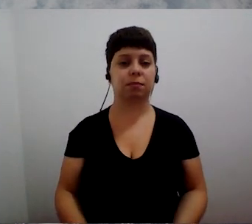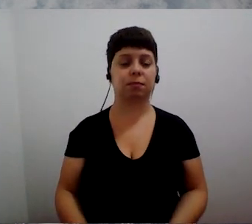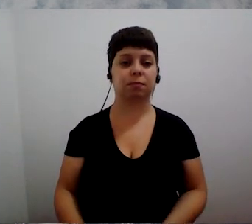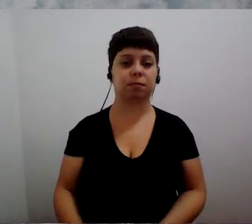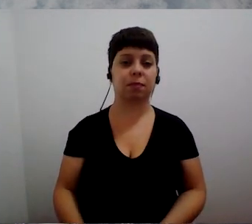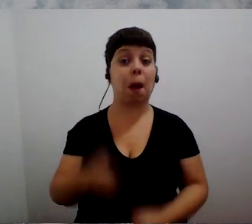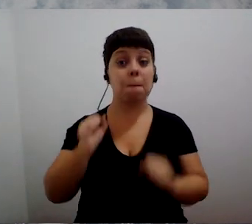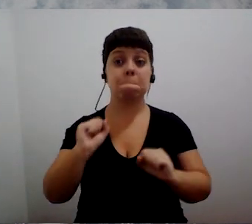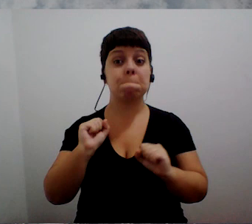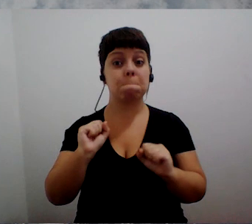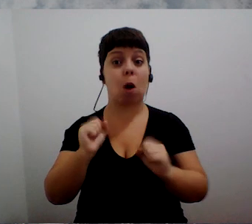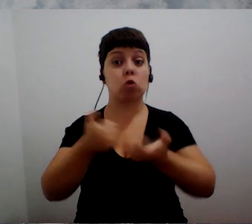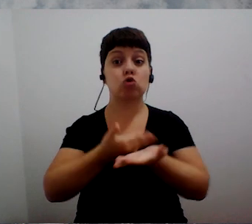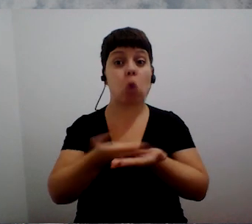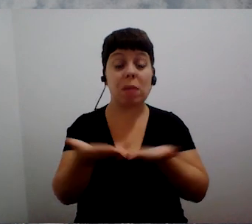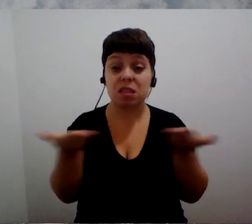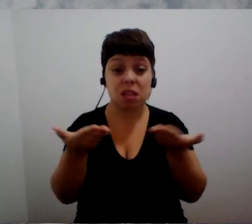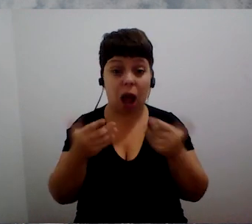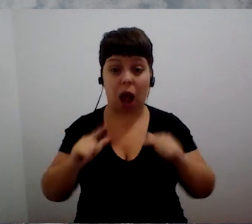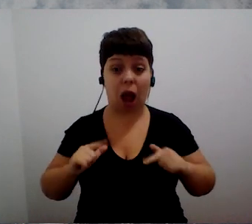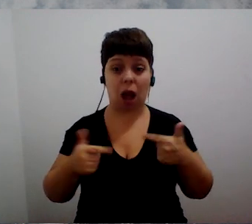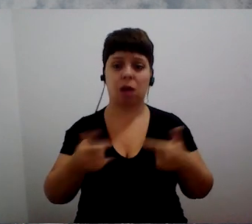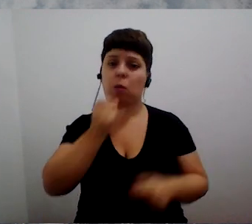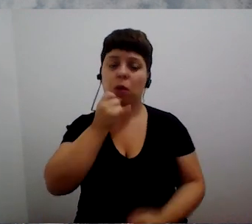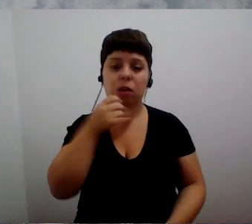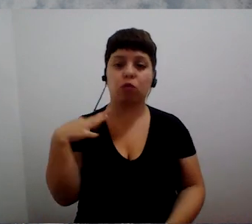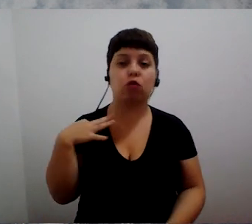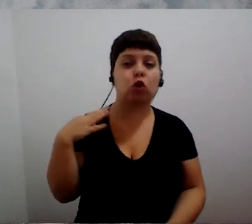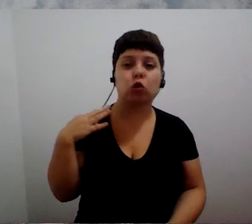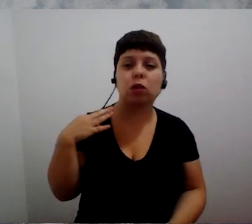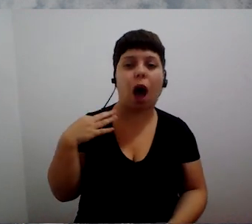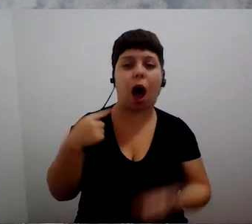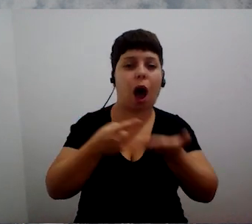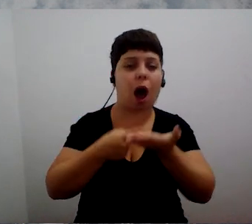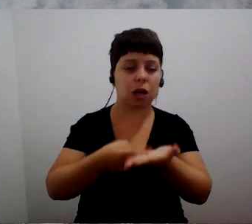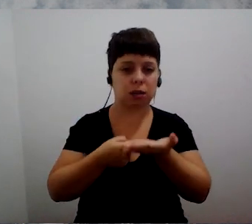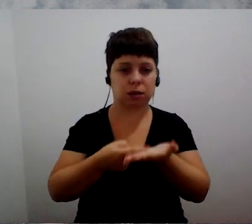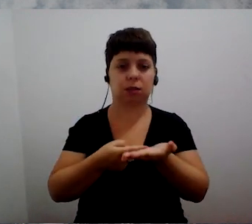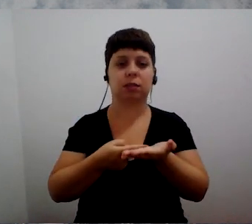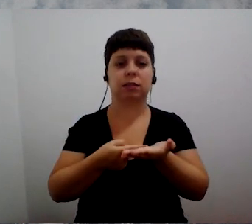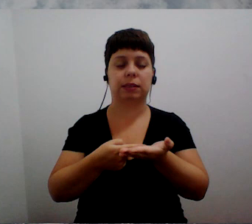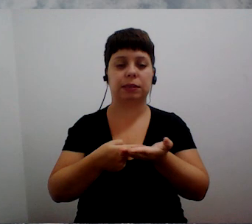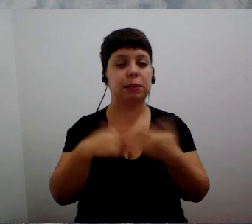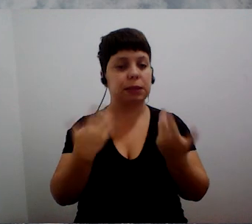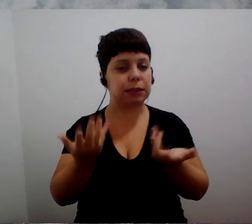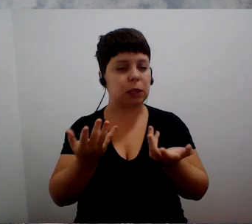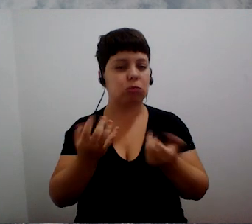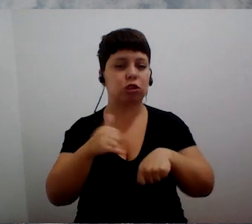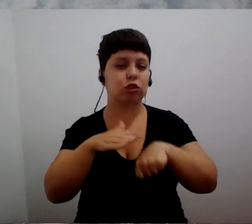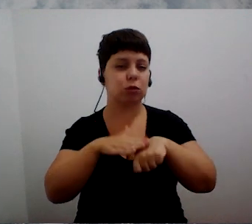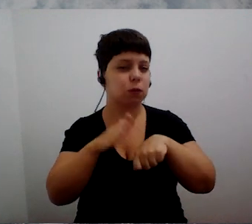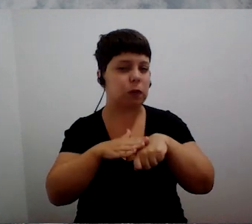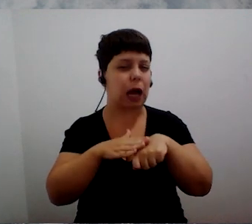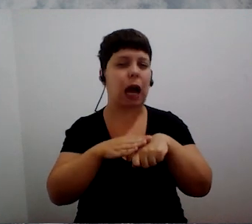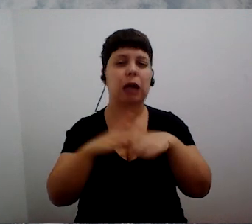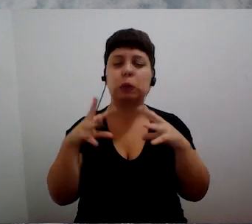my participation now, I would just say that we can start with immediate action, such as voluntary agreements with the